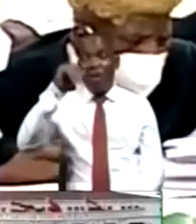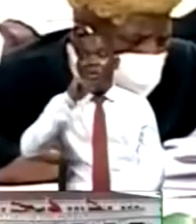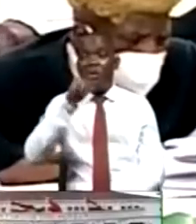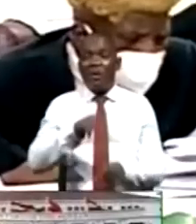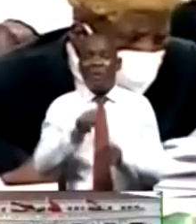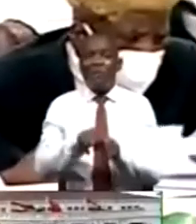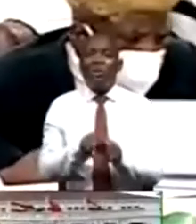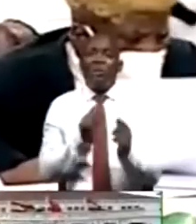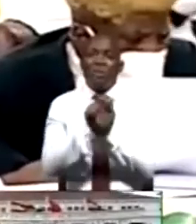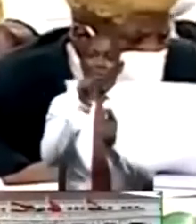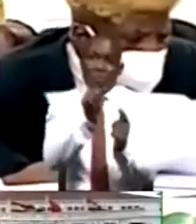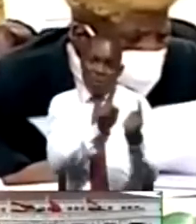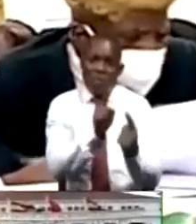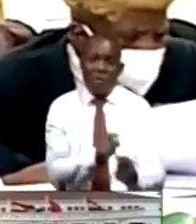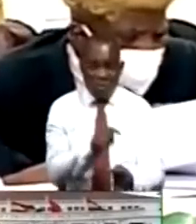at him one-on-one. You remember?